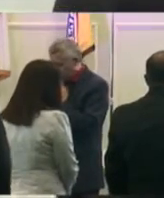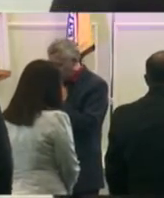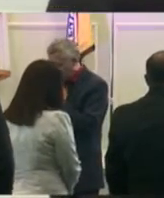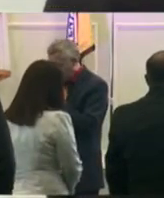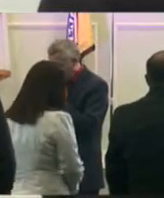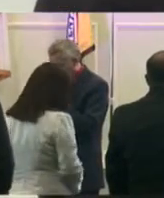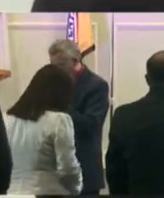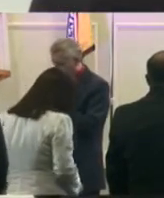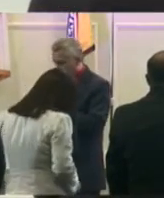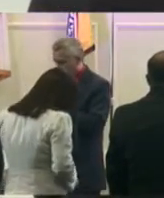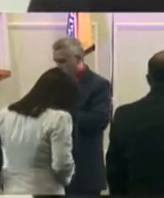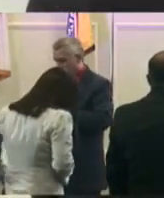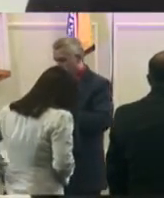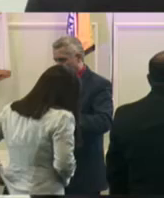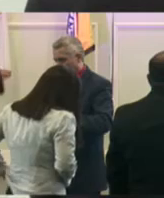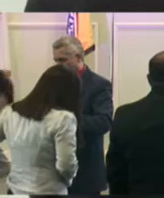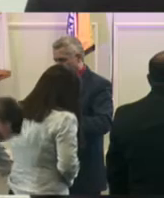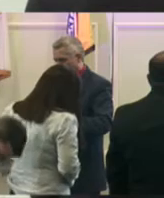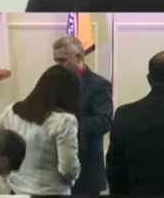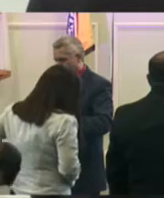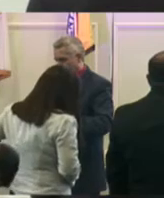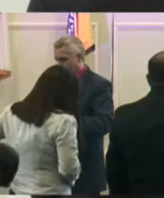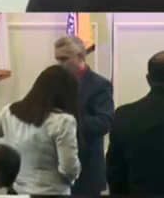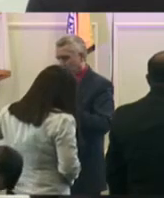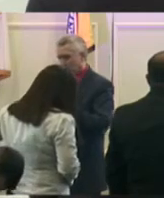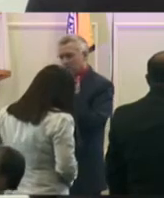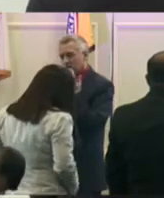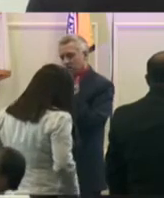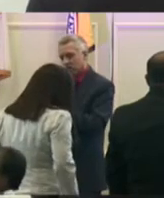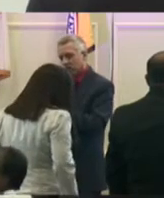Most kind and gracious Heavenly Father,